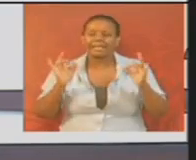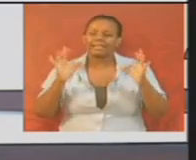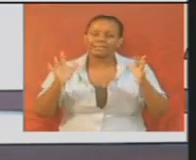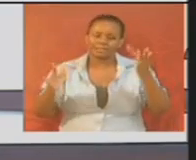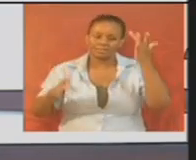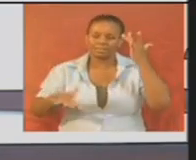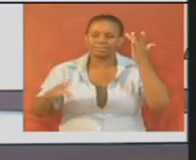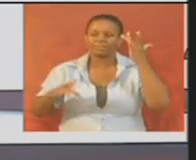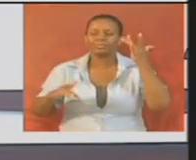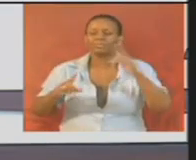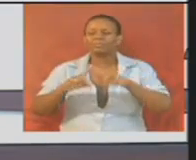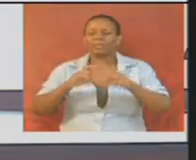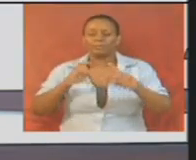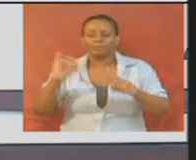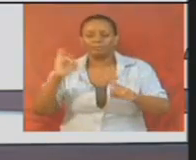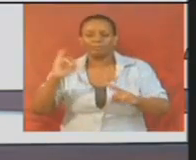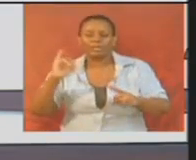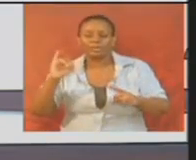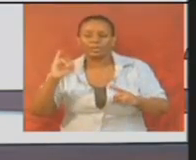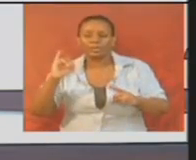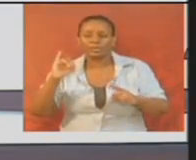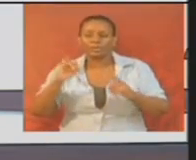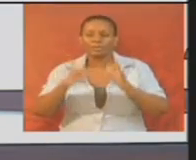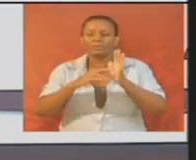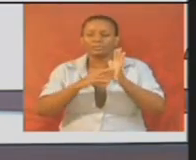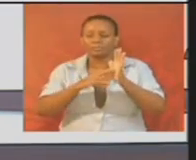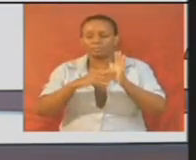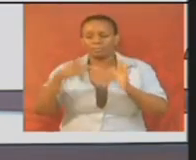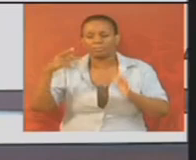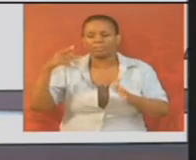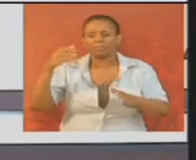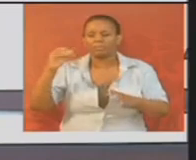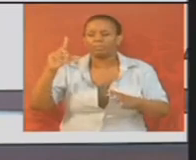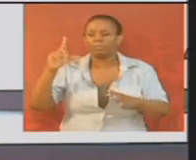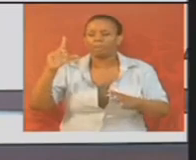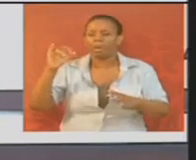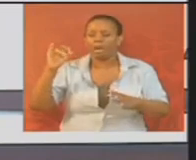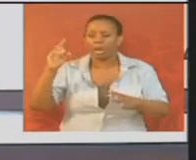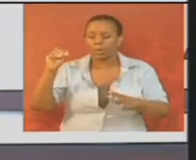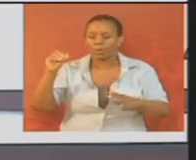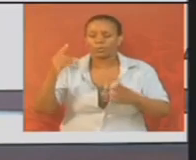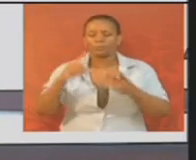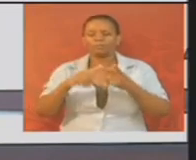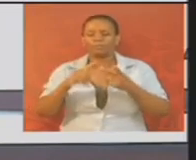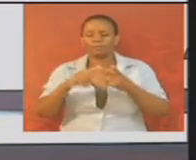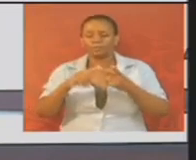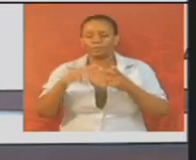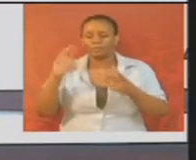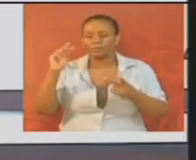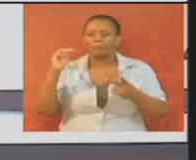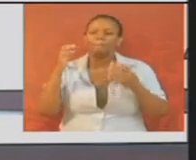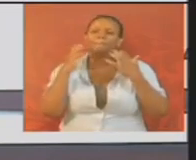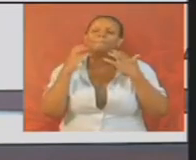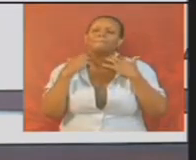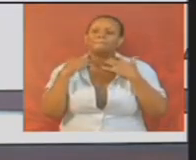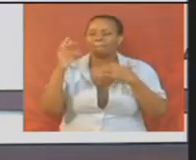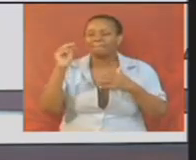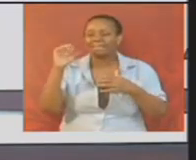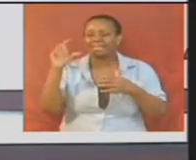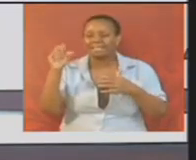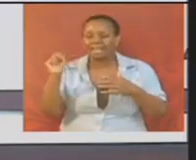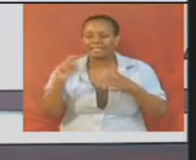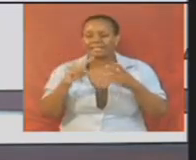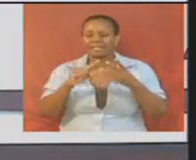diseases like polio in 1971 and also measles, mumps, and rubella. And yes, vaccines have been